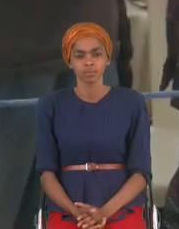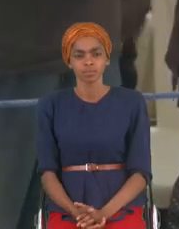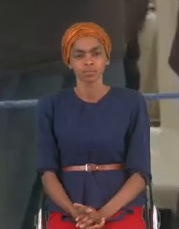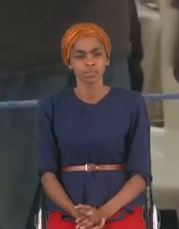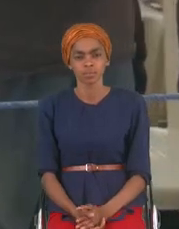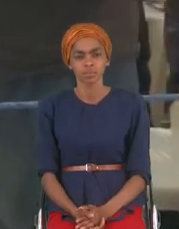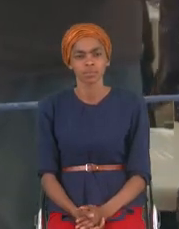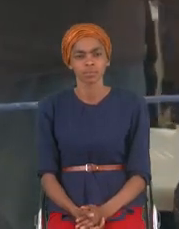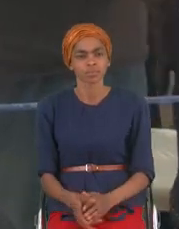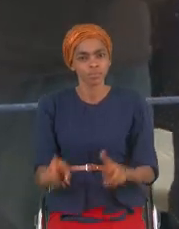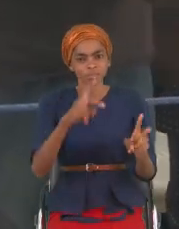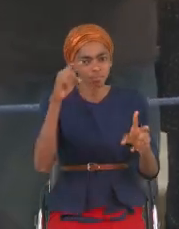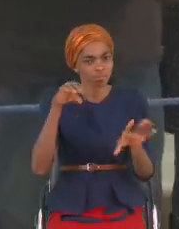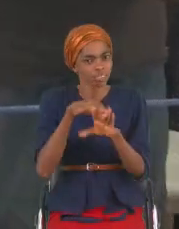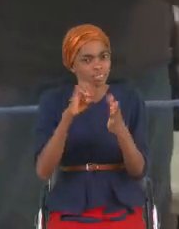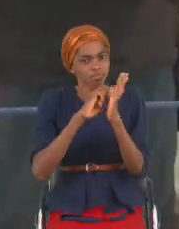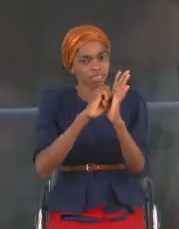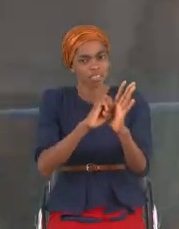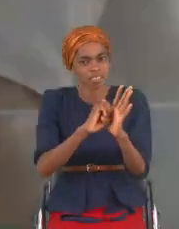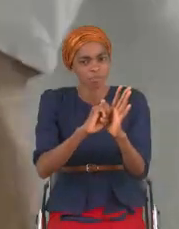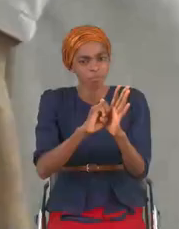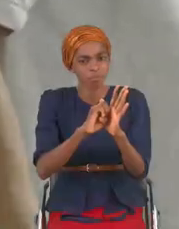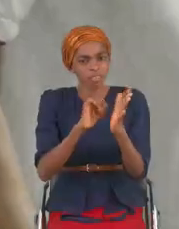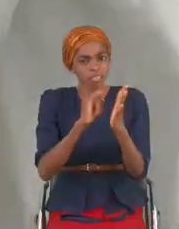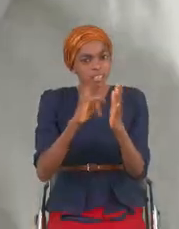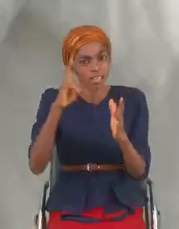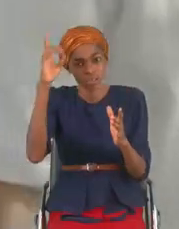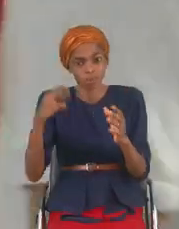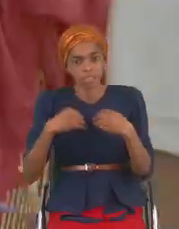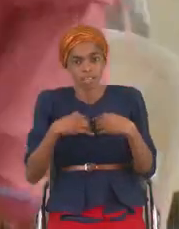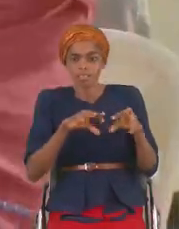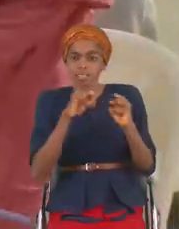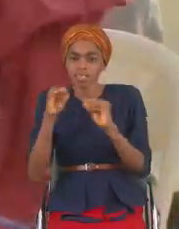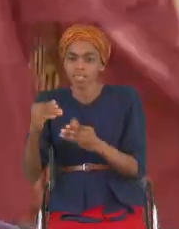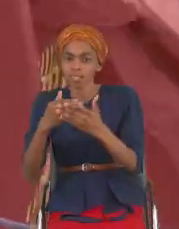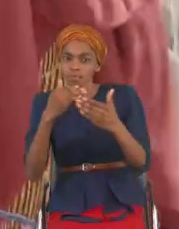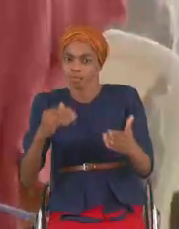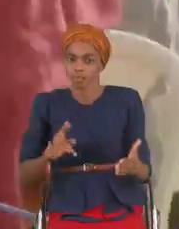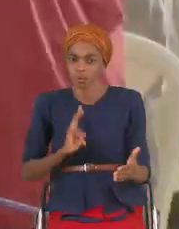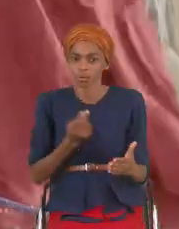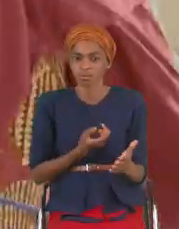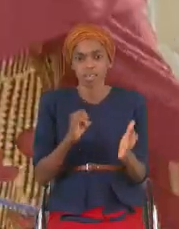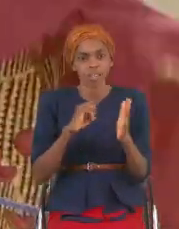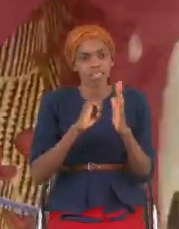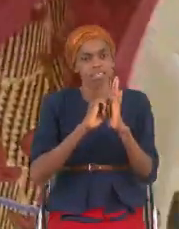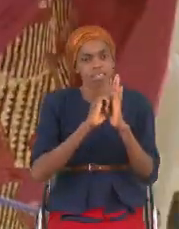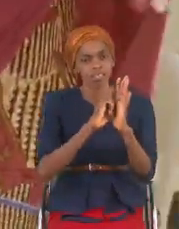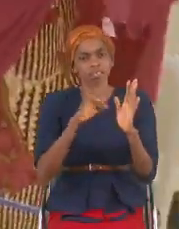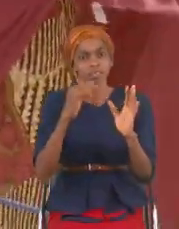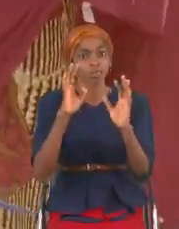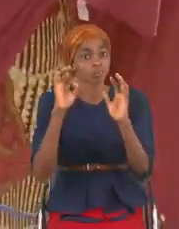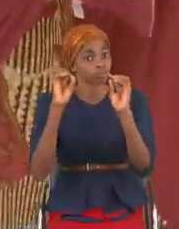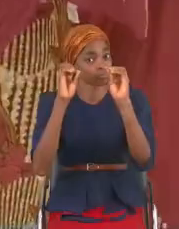Look at the model. It says before us, the model of a